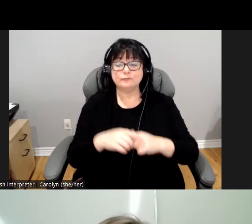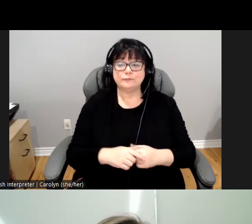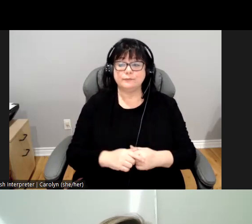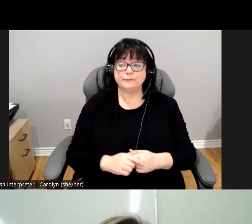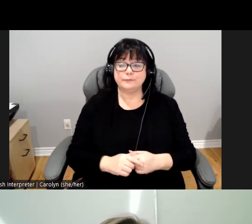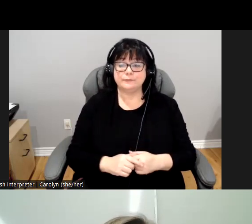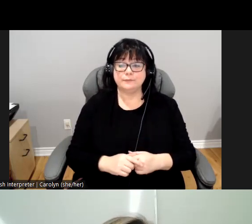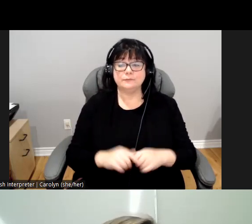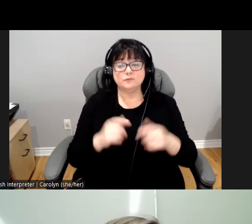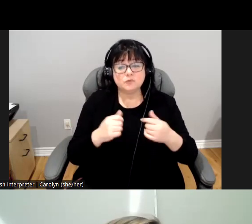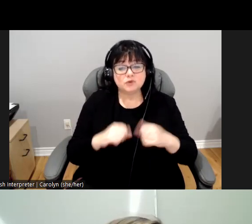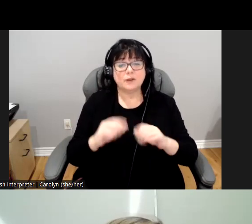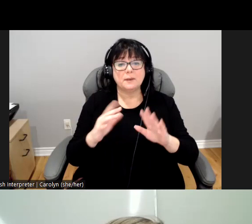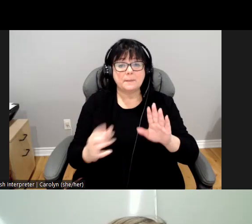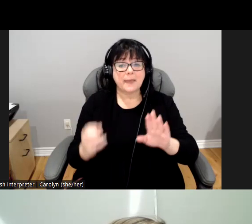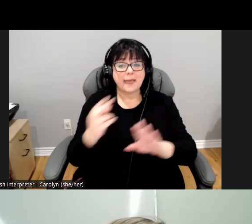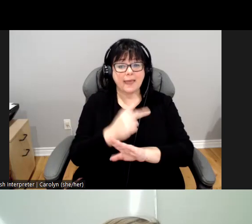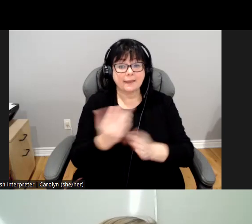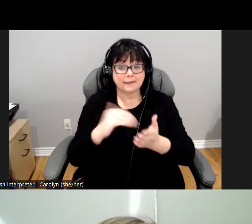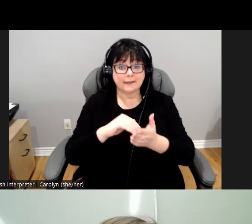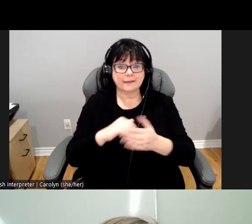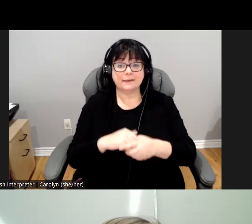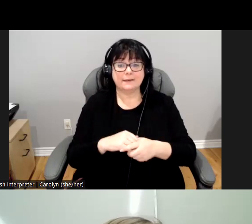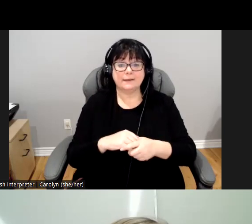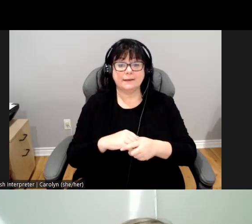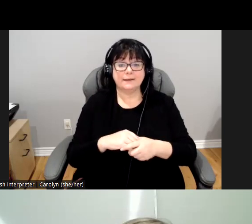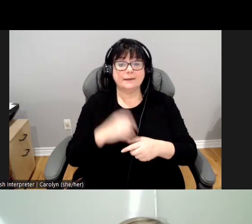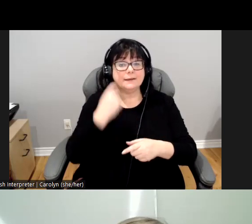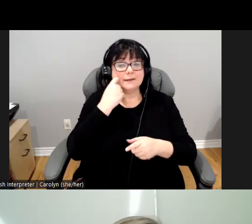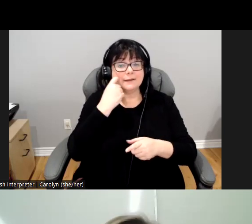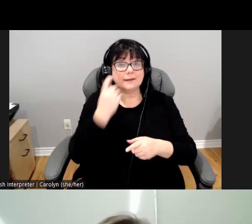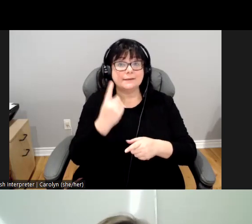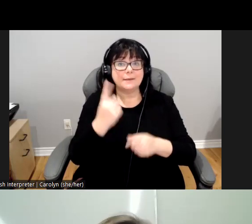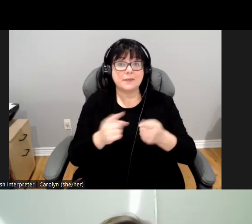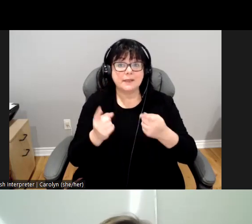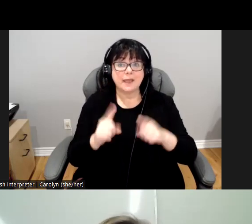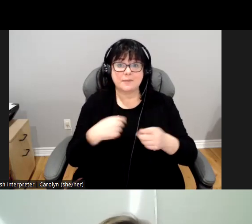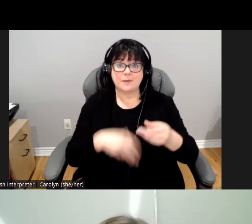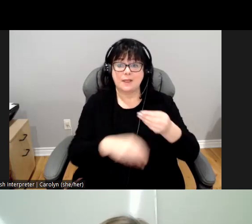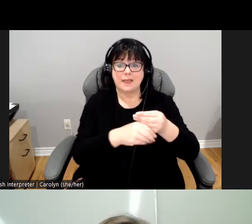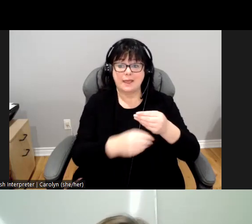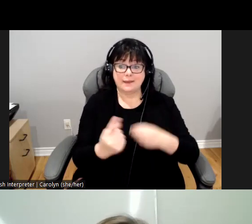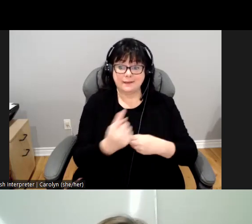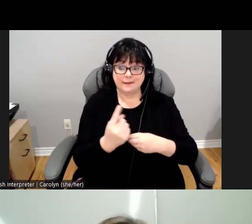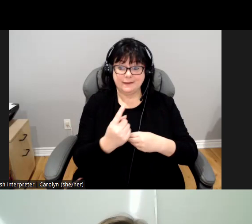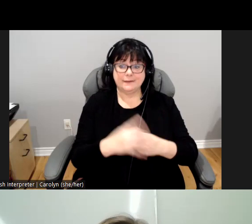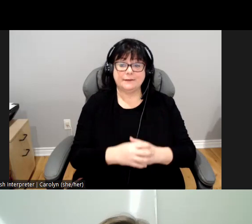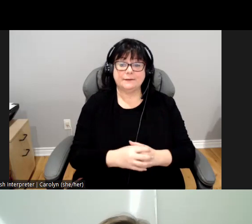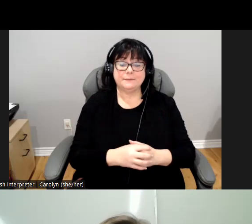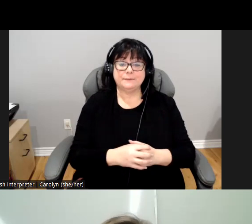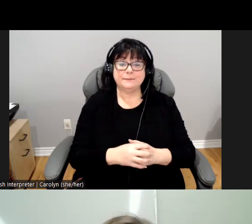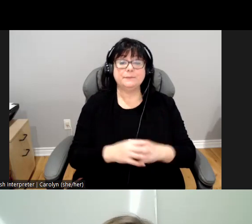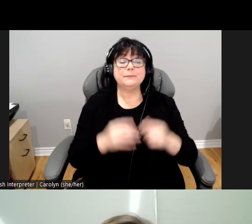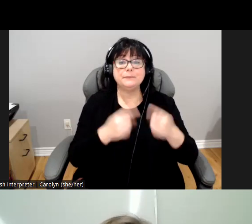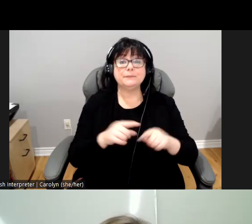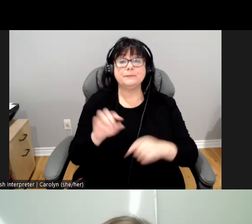little bit about something else I'm going to slide in that's just happened to us recently in terms of an integration. Anyways, I thought the